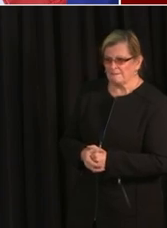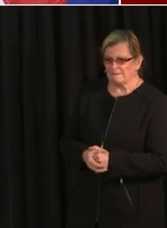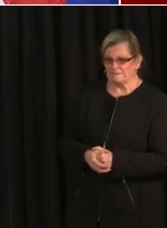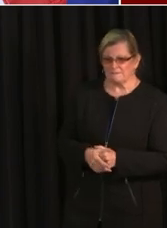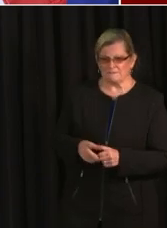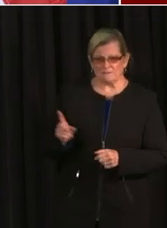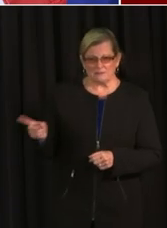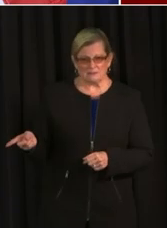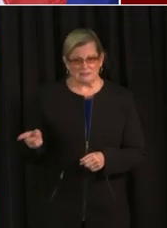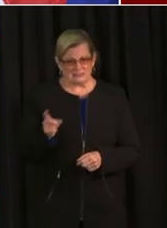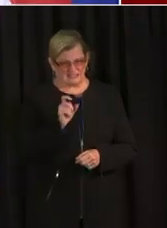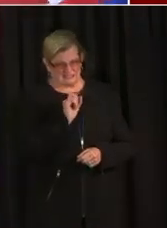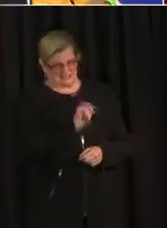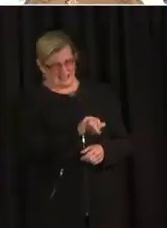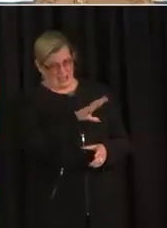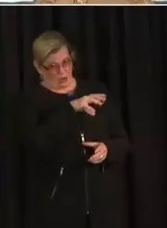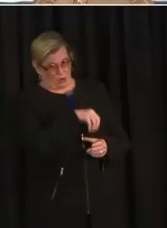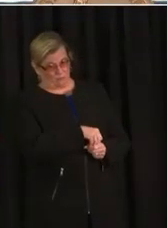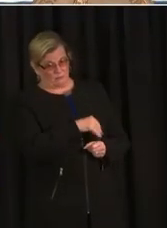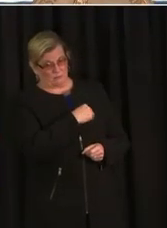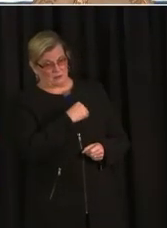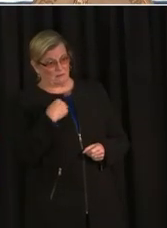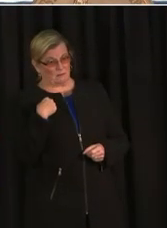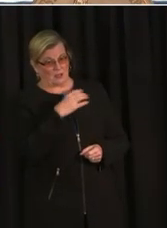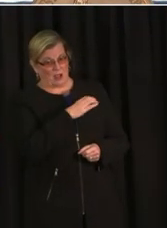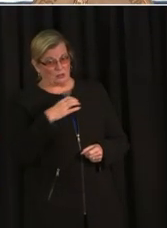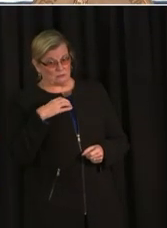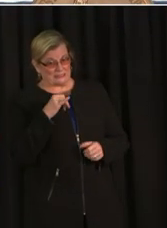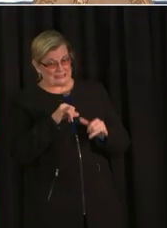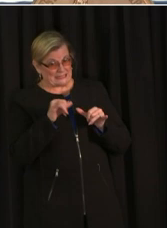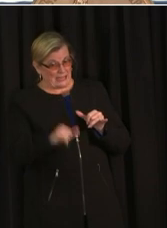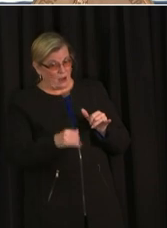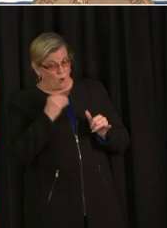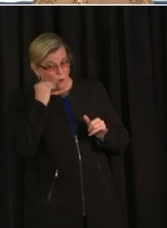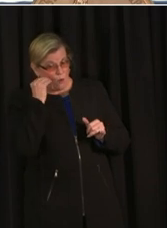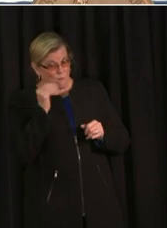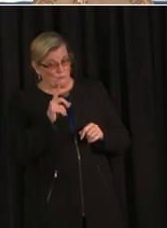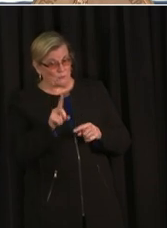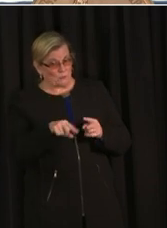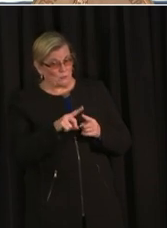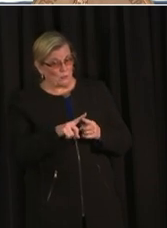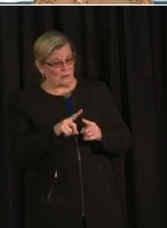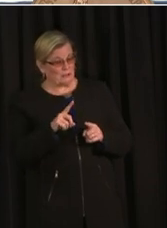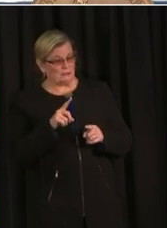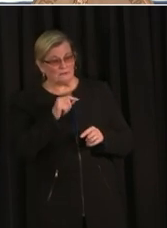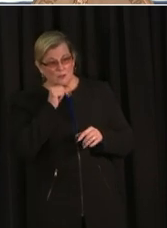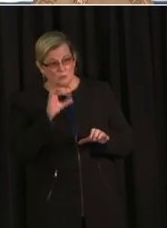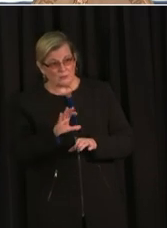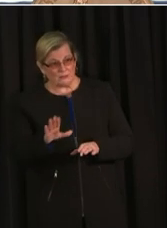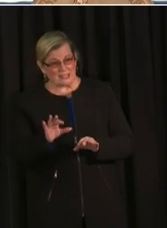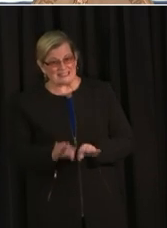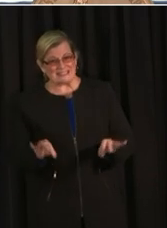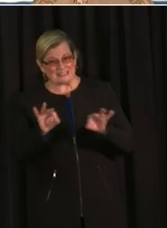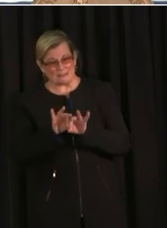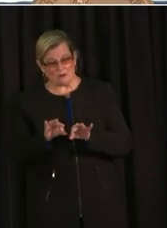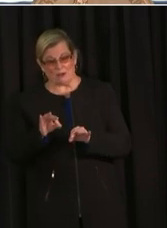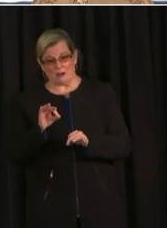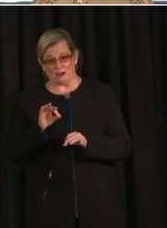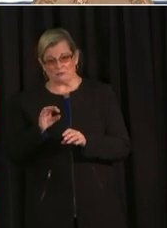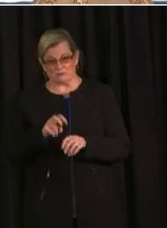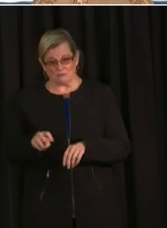So that includes members of Congress need to stay home when they're not going to their essential activities. So what we've asked for